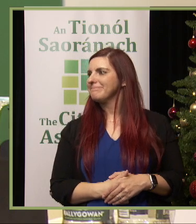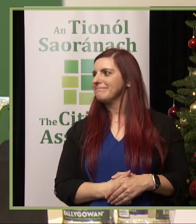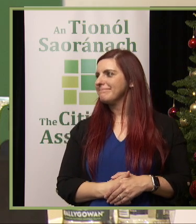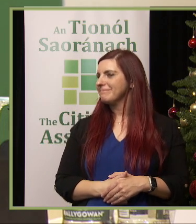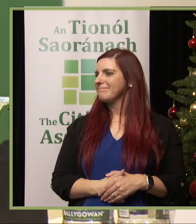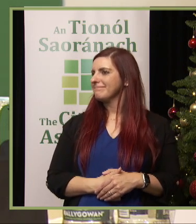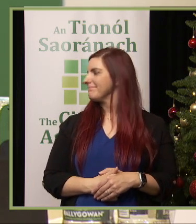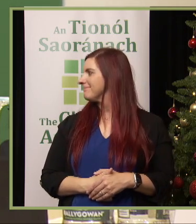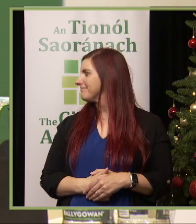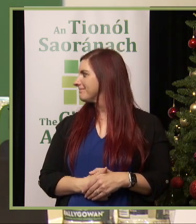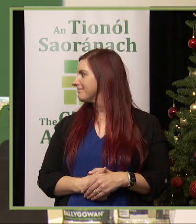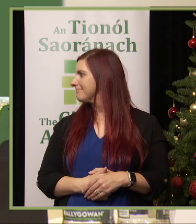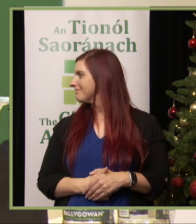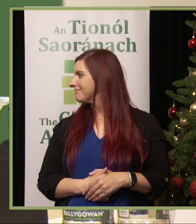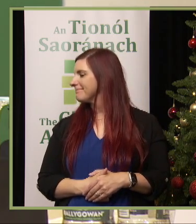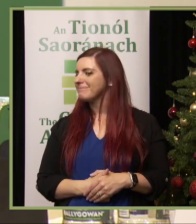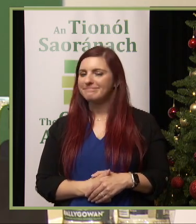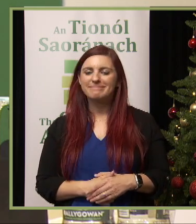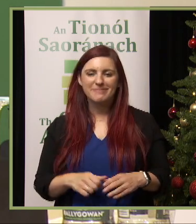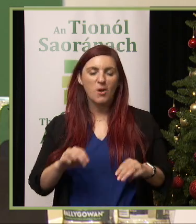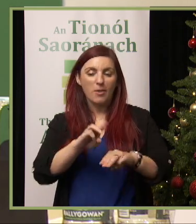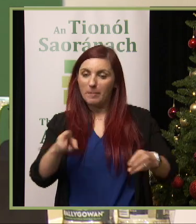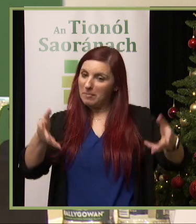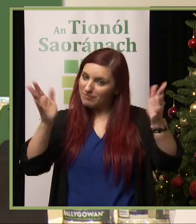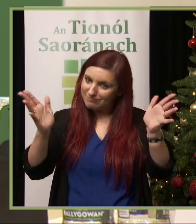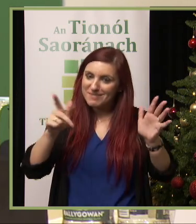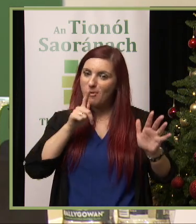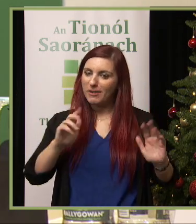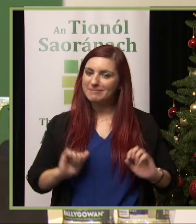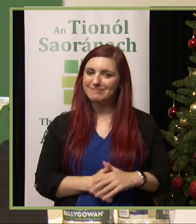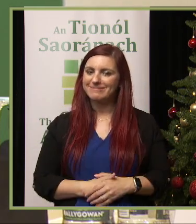As Art said, yeah, the line, the people have spoken.